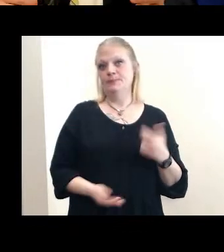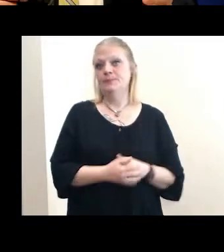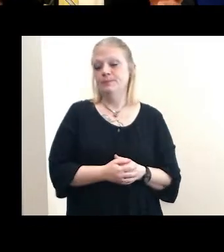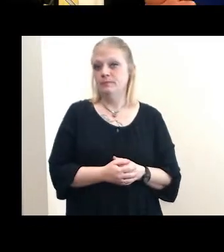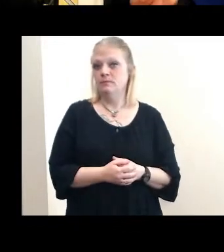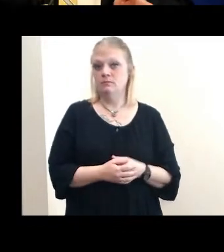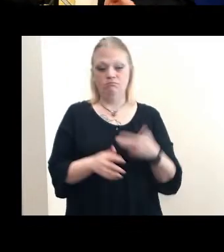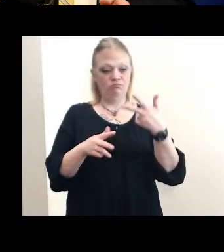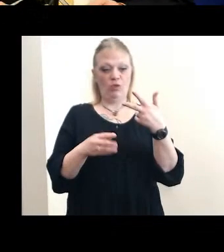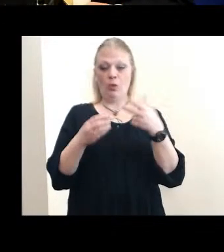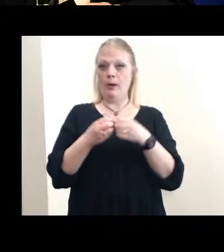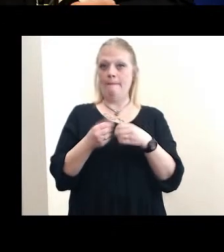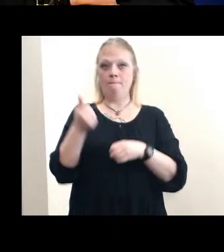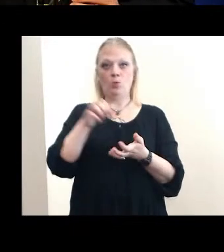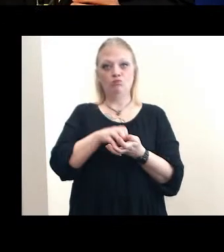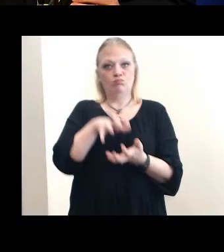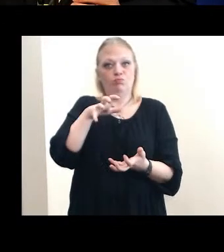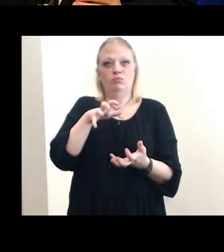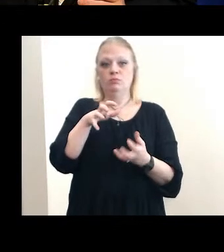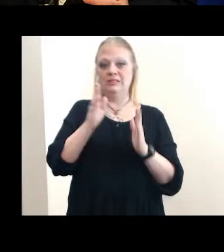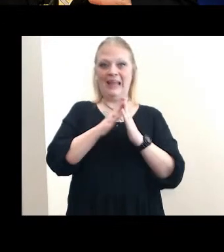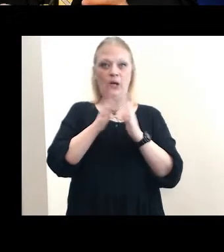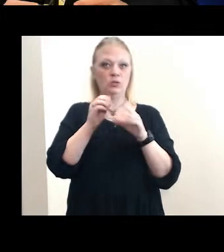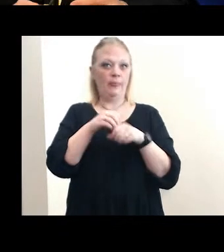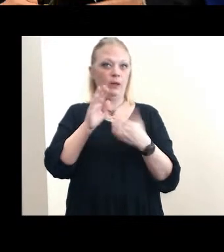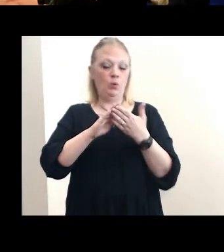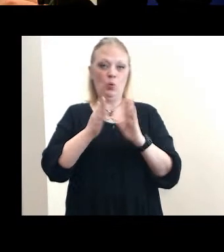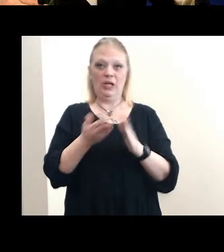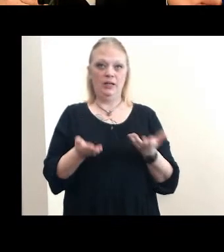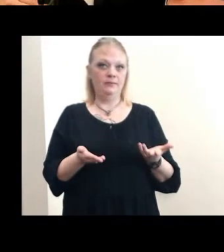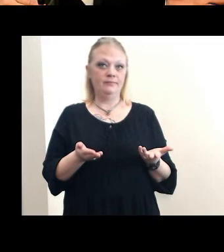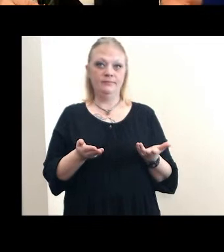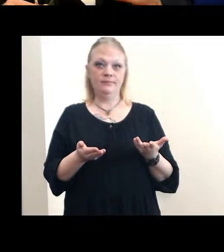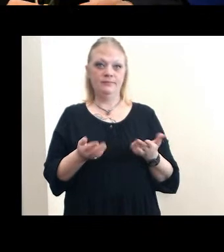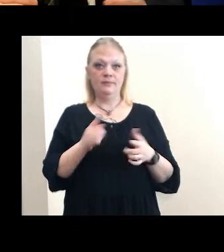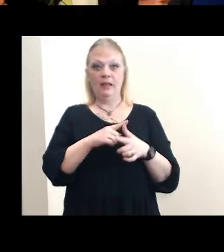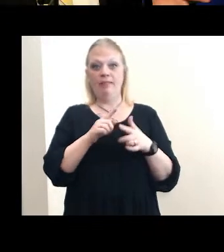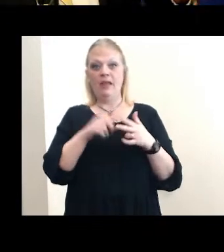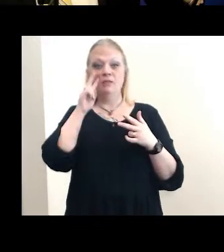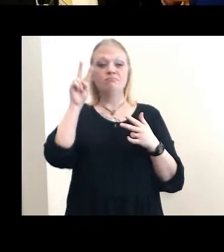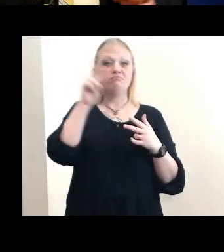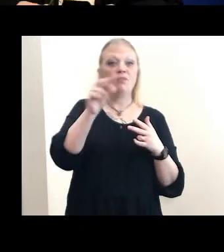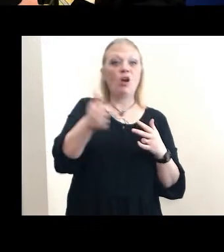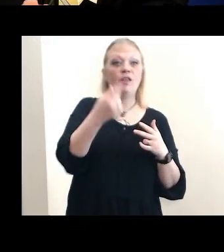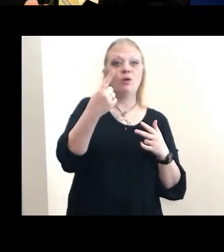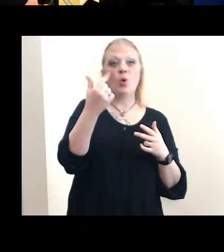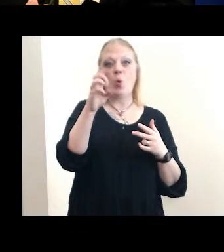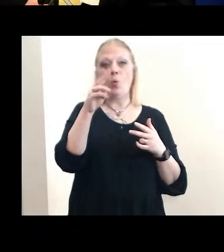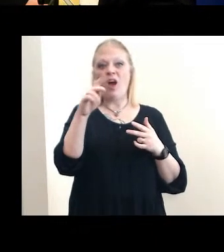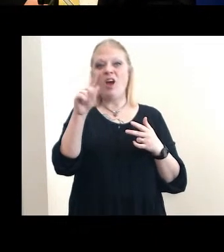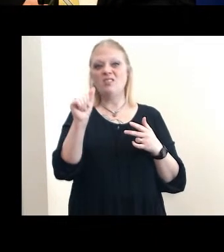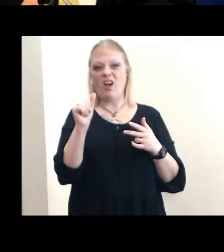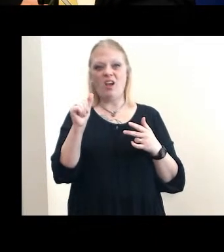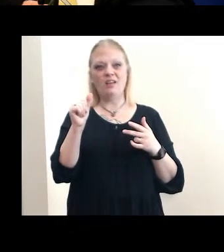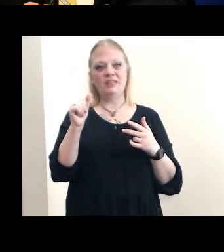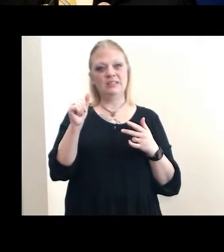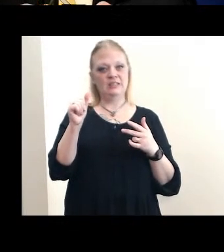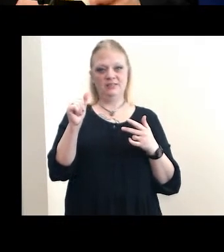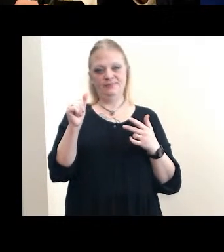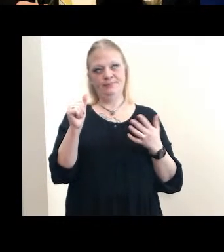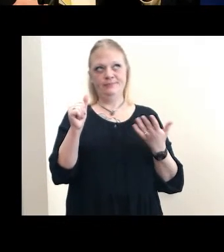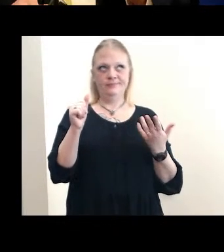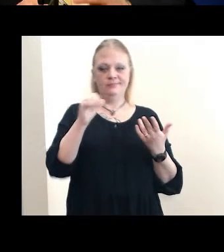They are the 3 most affluent towns in our community. And then you look at the other ones in Gowanda. Gowanda is not